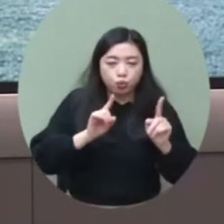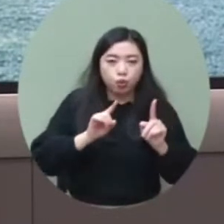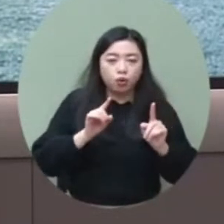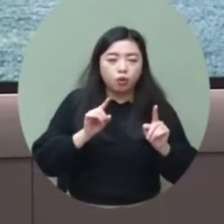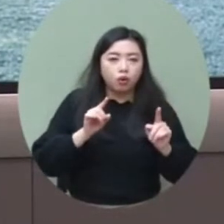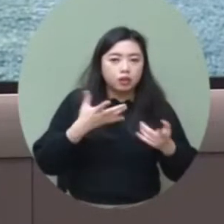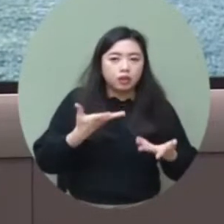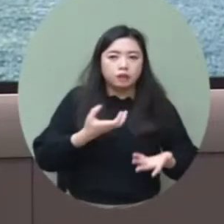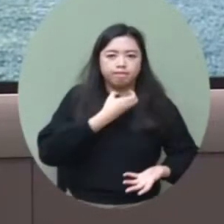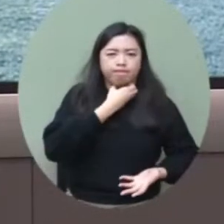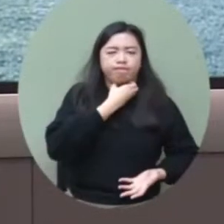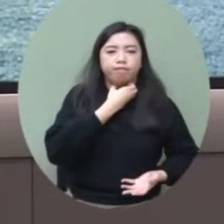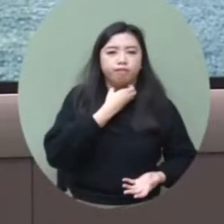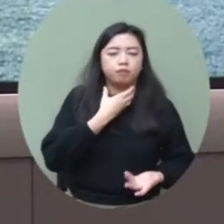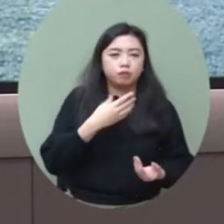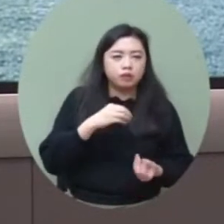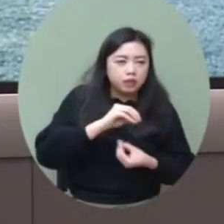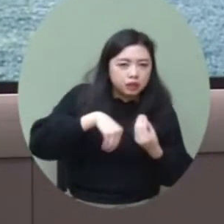In terms of,